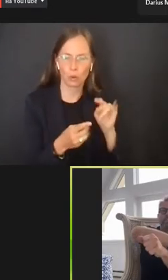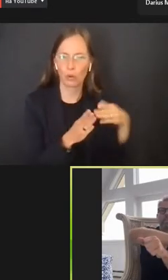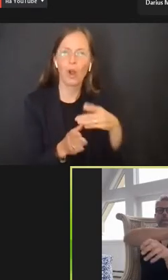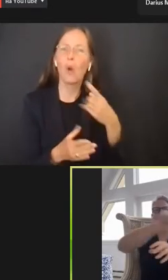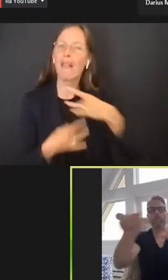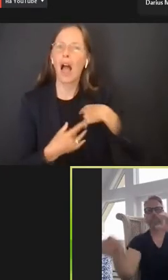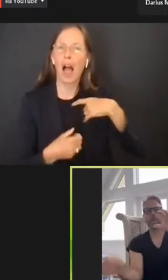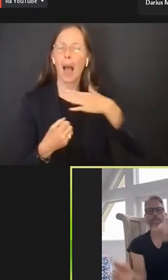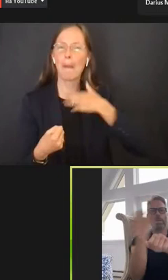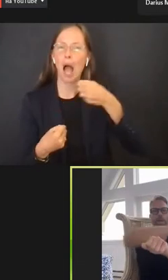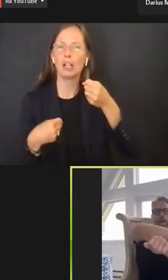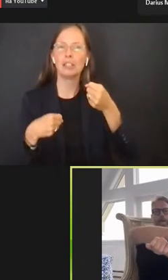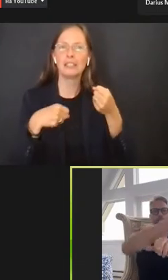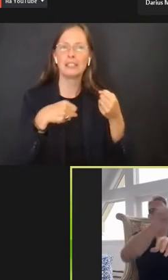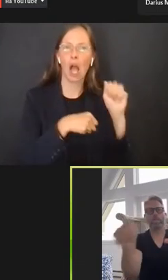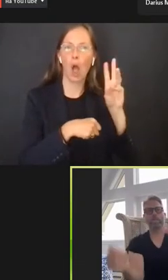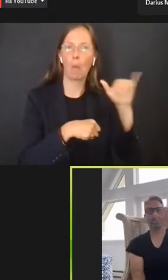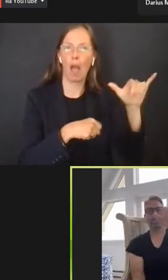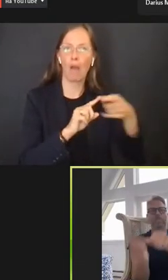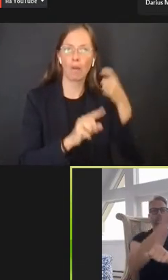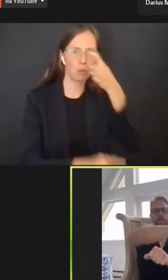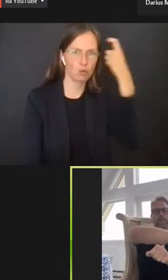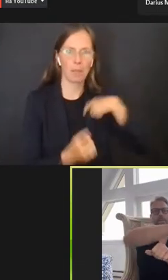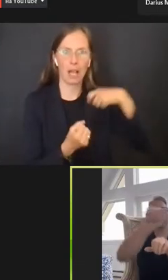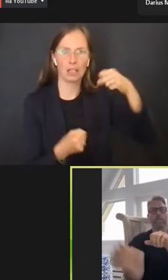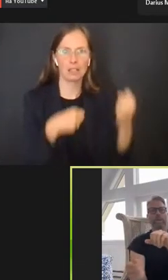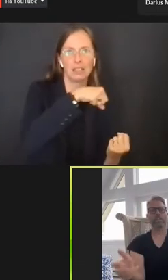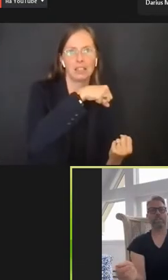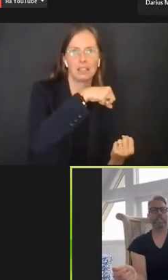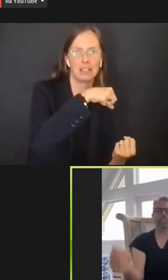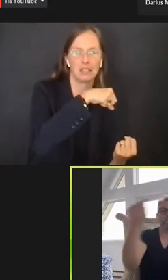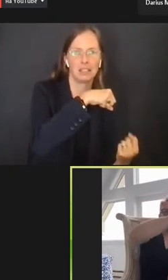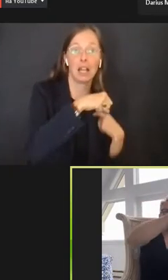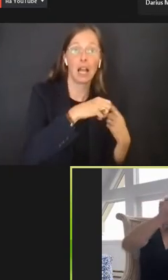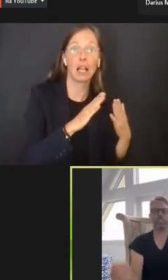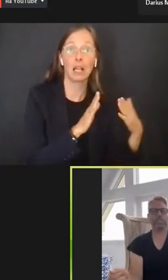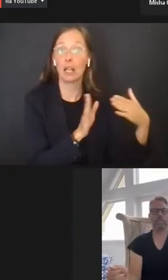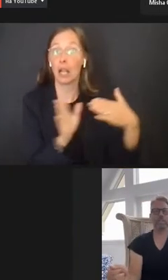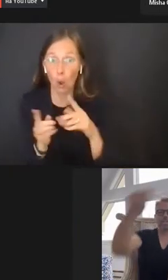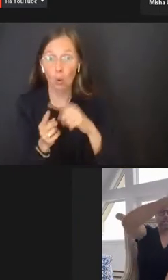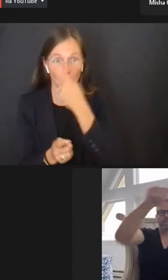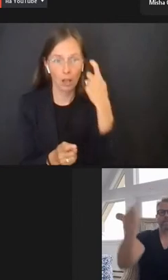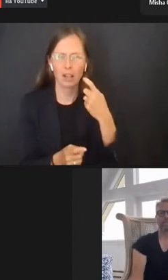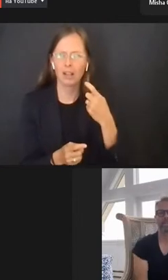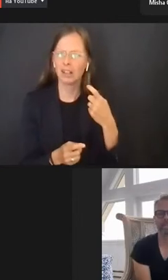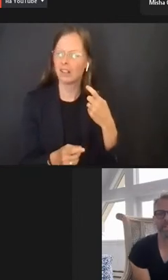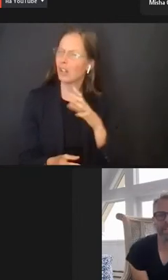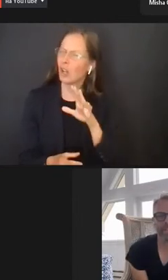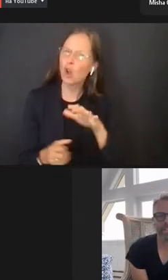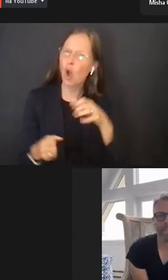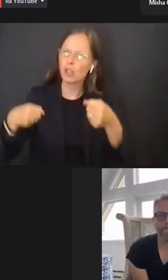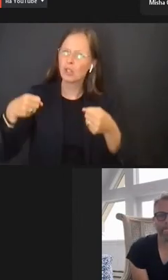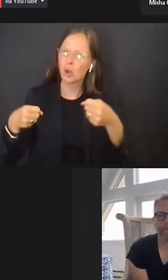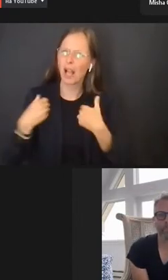When I steer away from trauma, I'm doing this. When I steer into trauma, your steering wheel has a strange